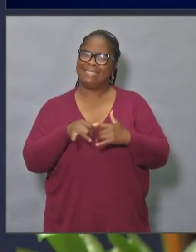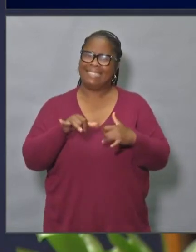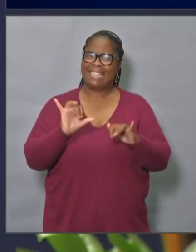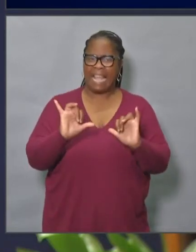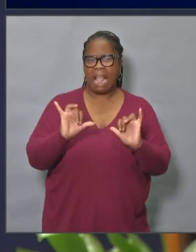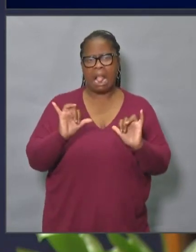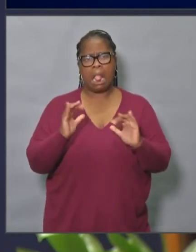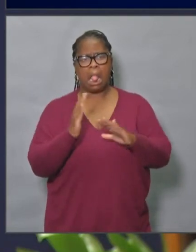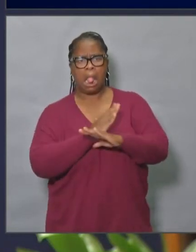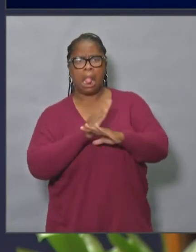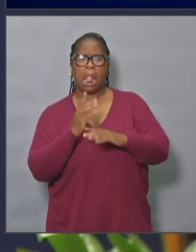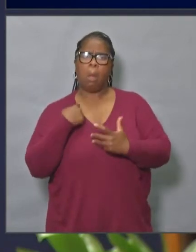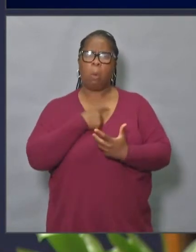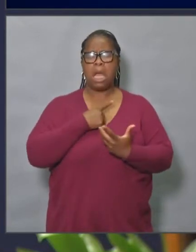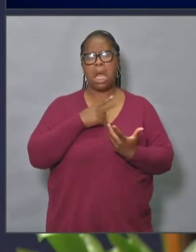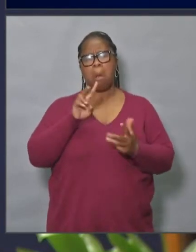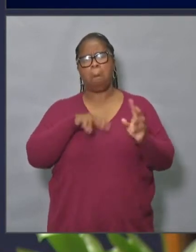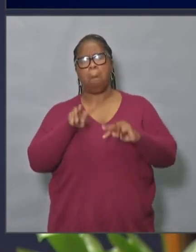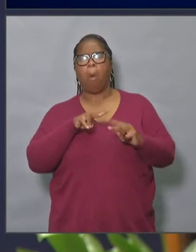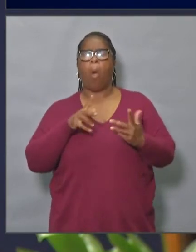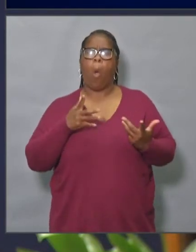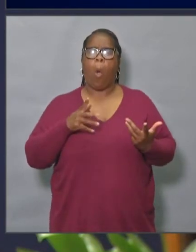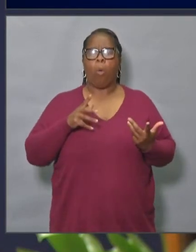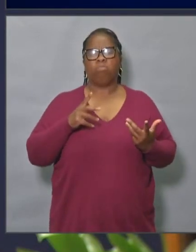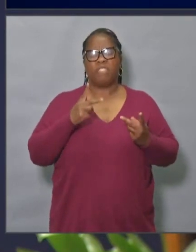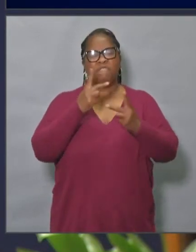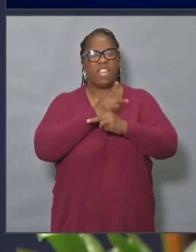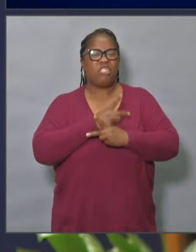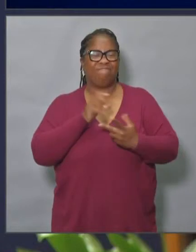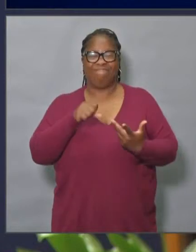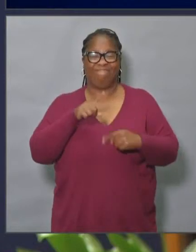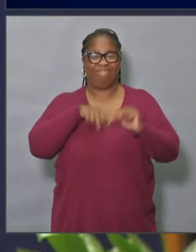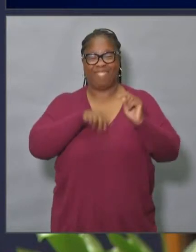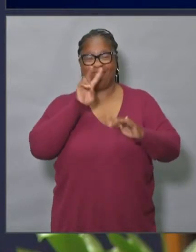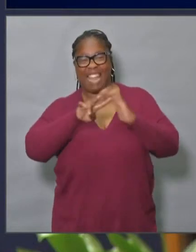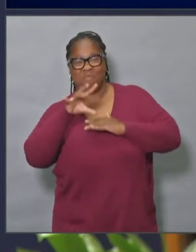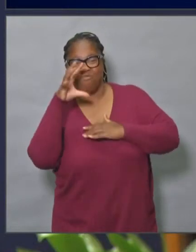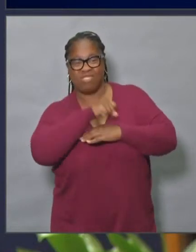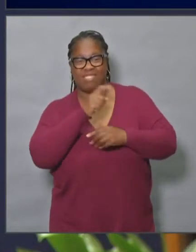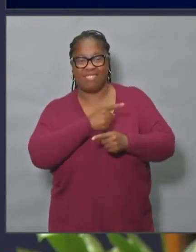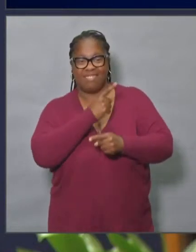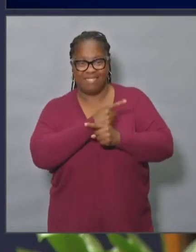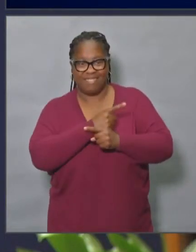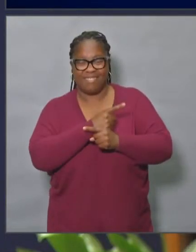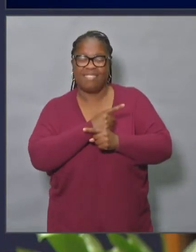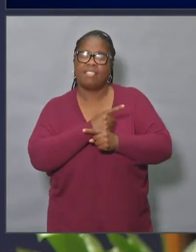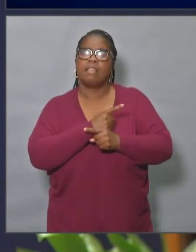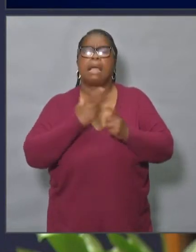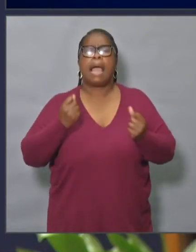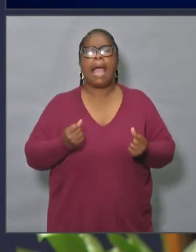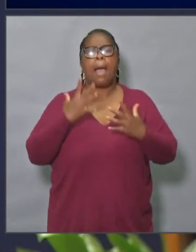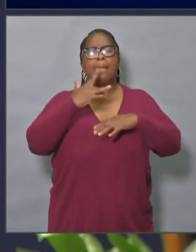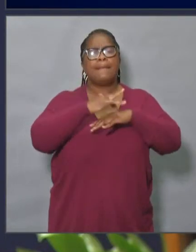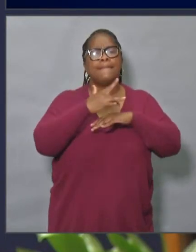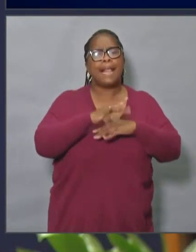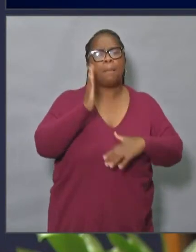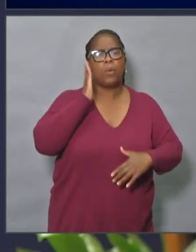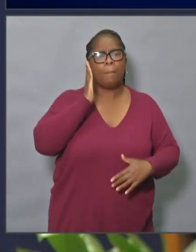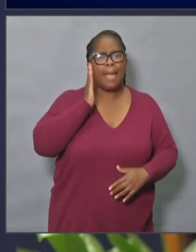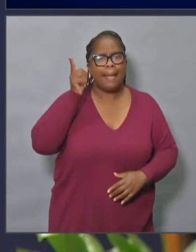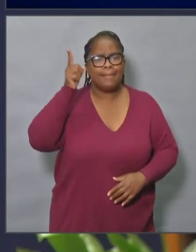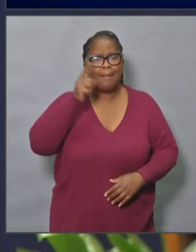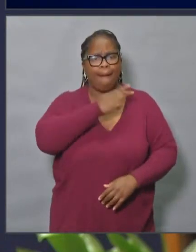has been shown in prior iterations of the model. Reassuringly, the model continues to project that the number of available beds across